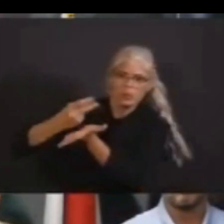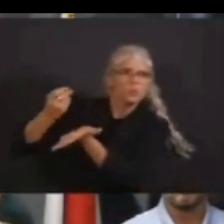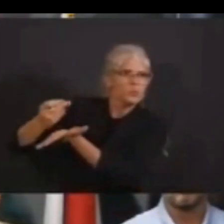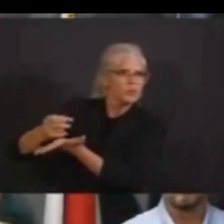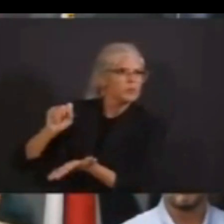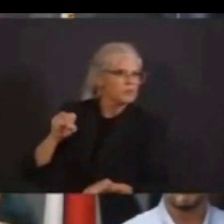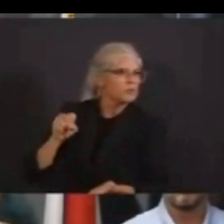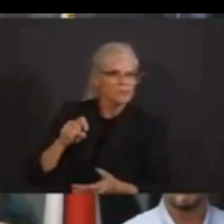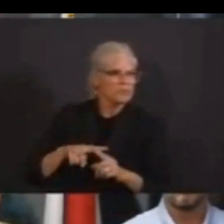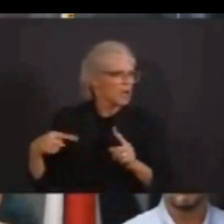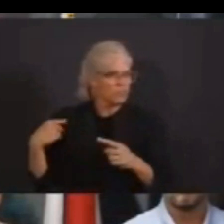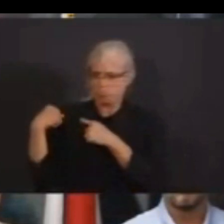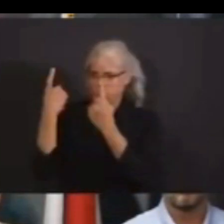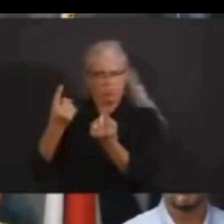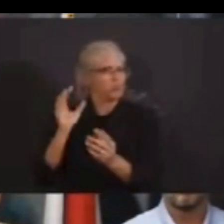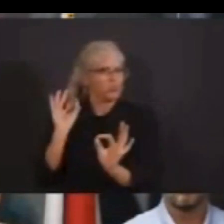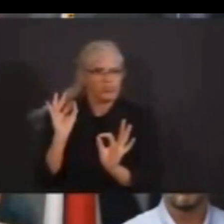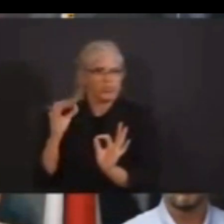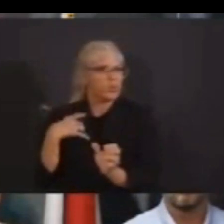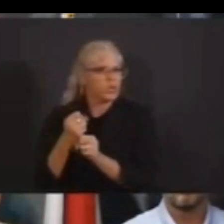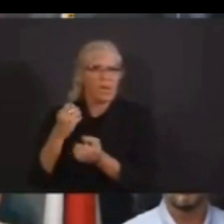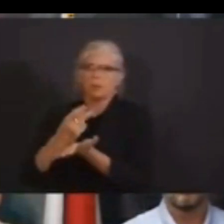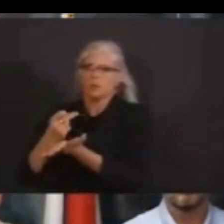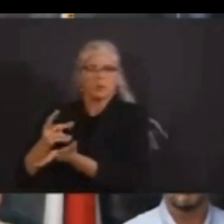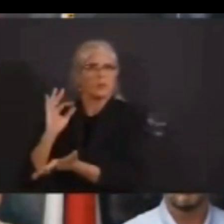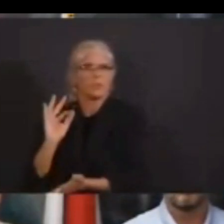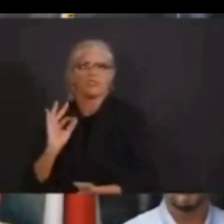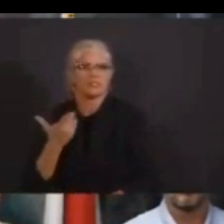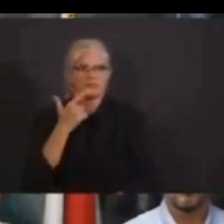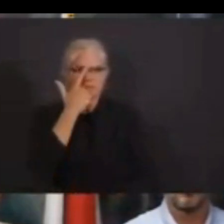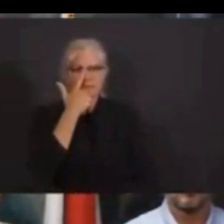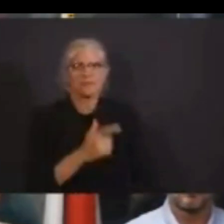gotten approvals for everything that we've asked for. In this area?